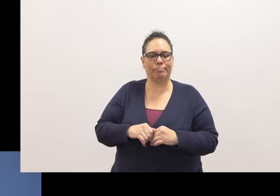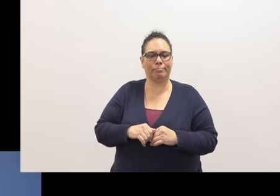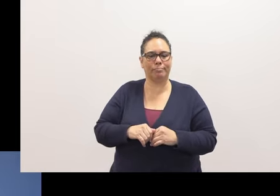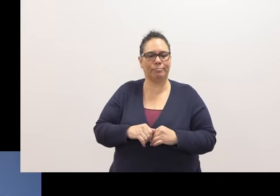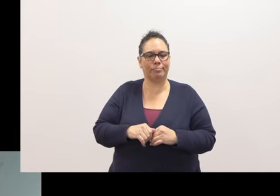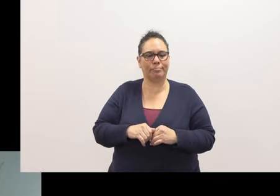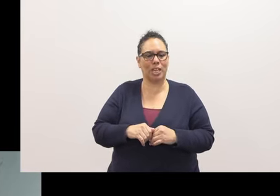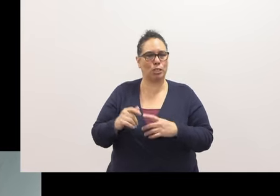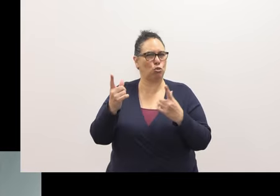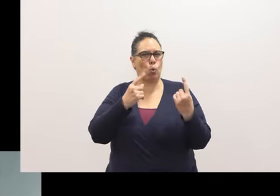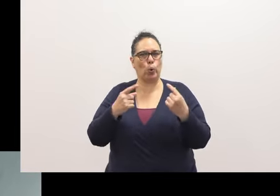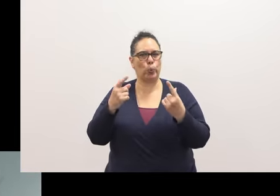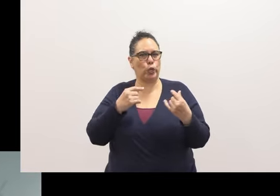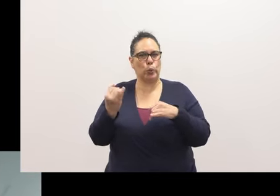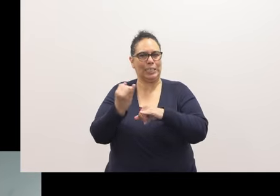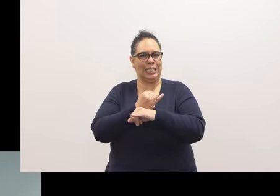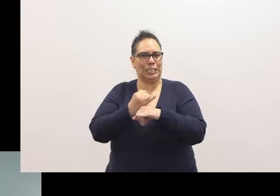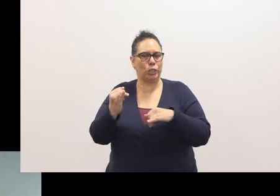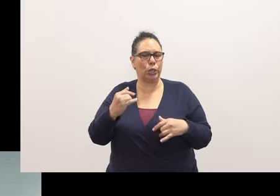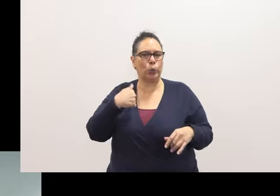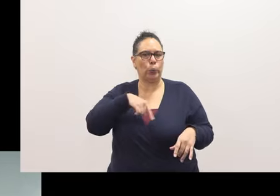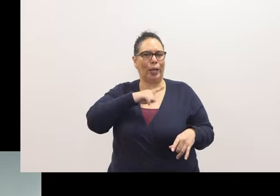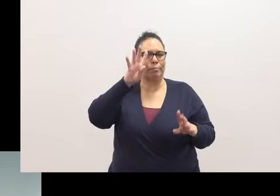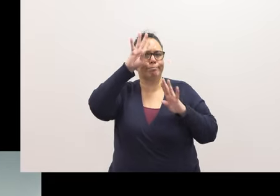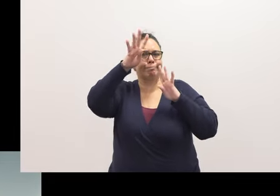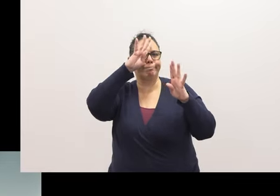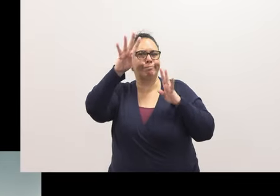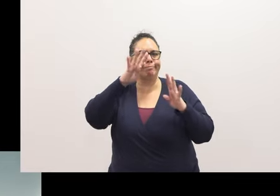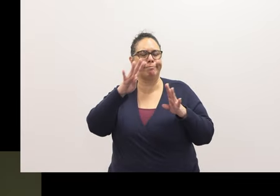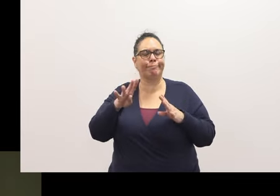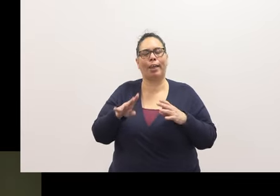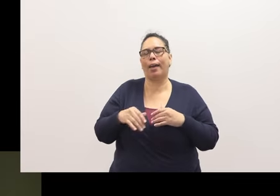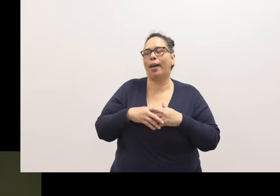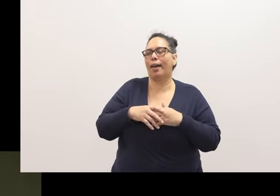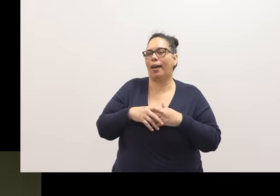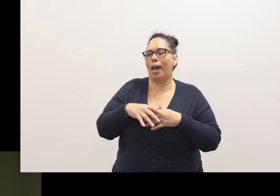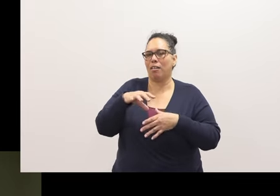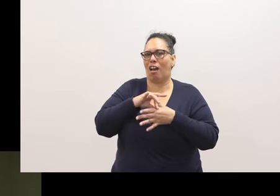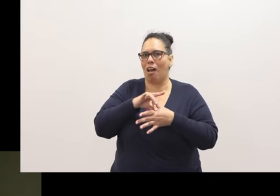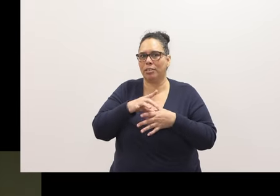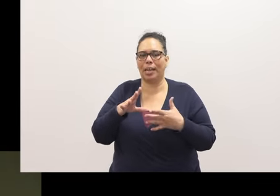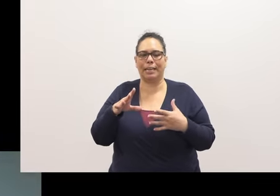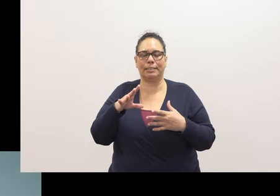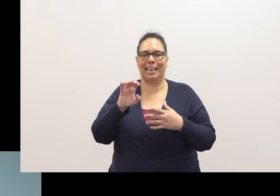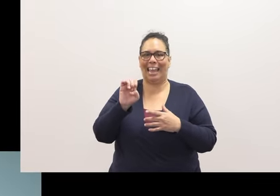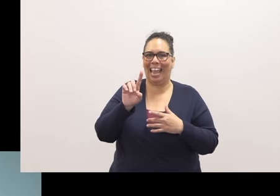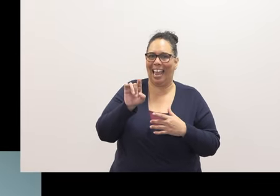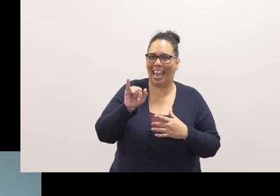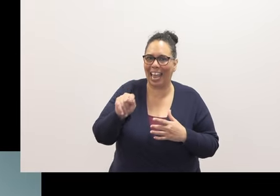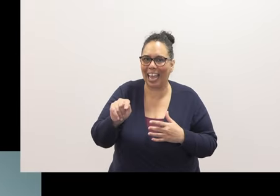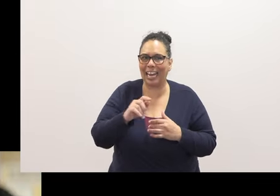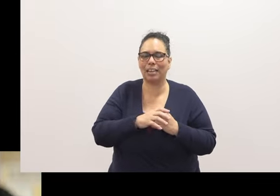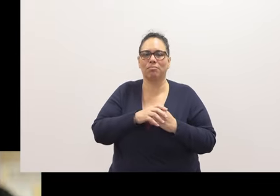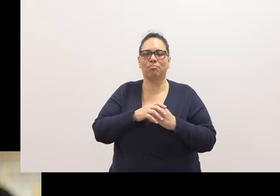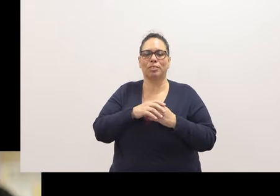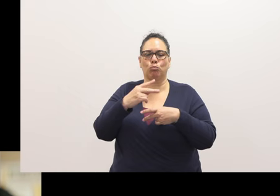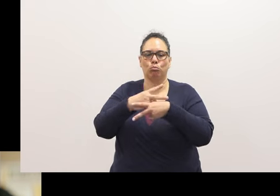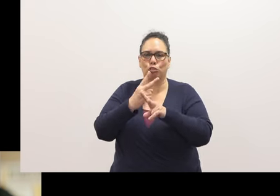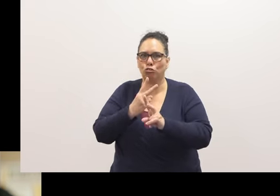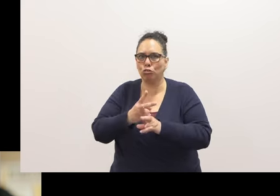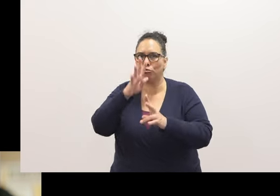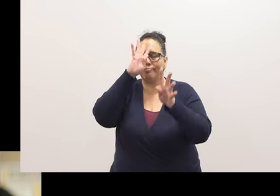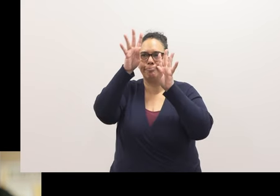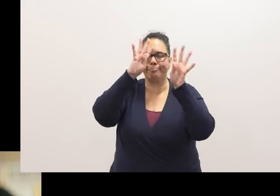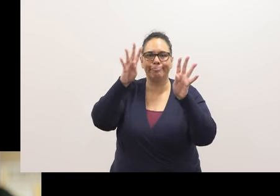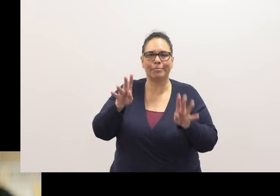So what we do as interns, we get to come up with content, we also get to edit, and we also get to produce what we come up with. I think it's really